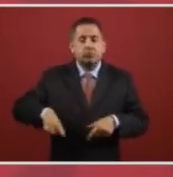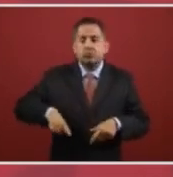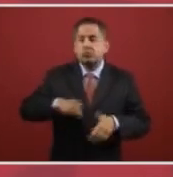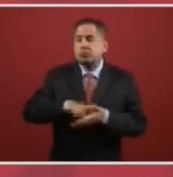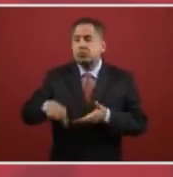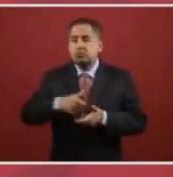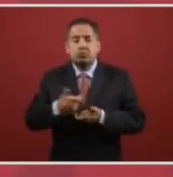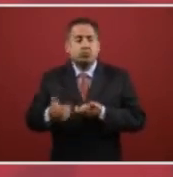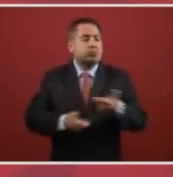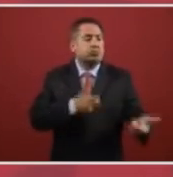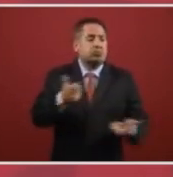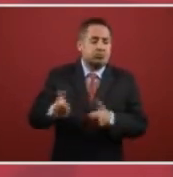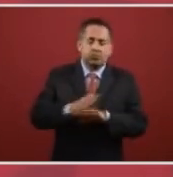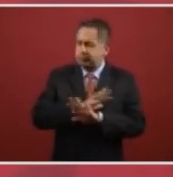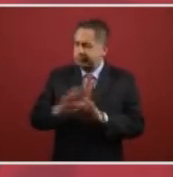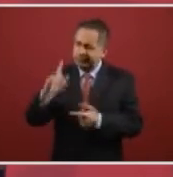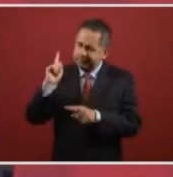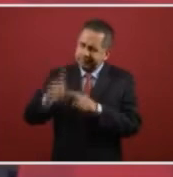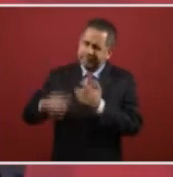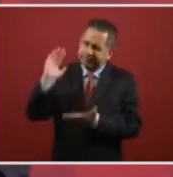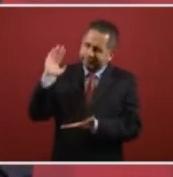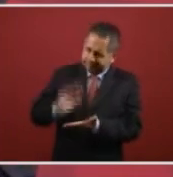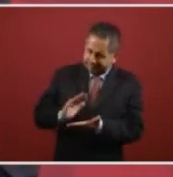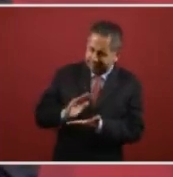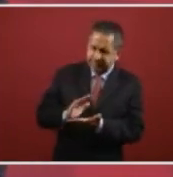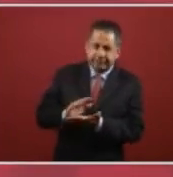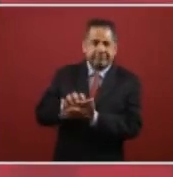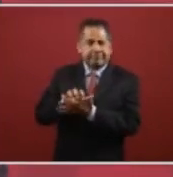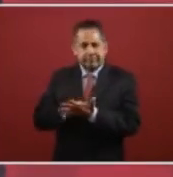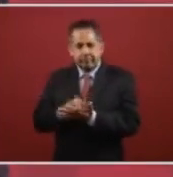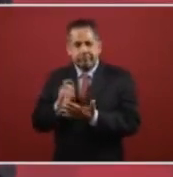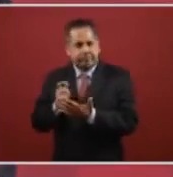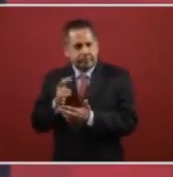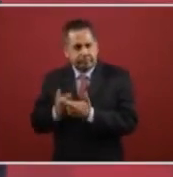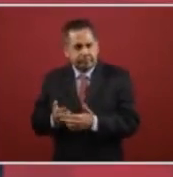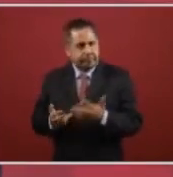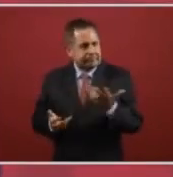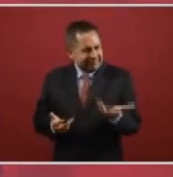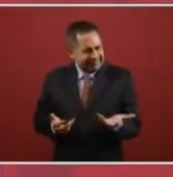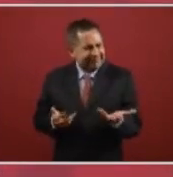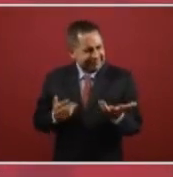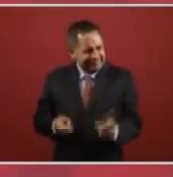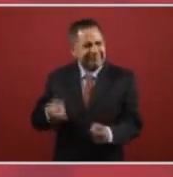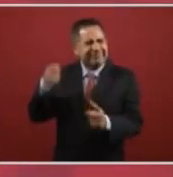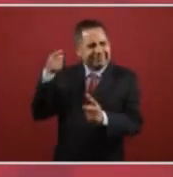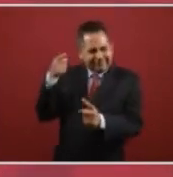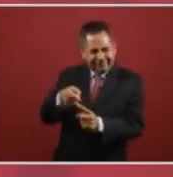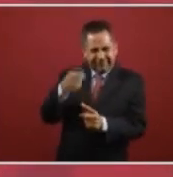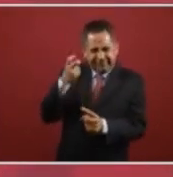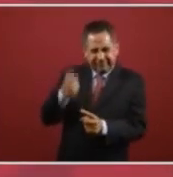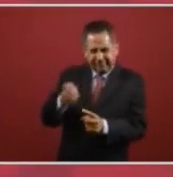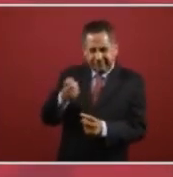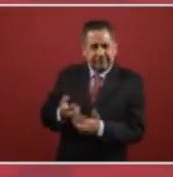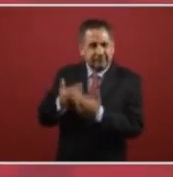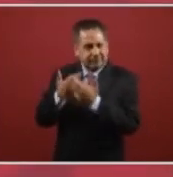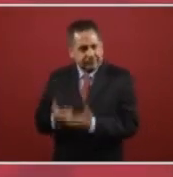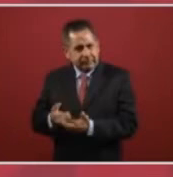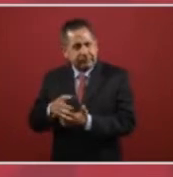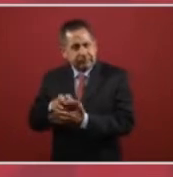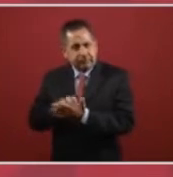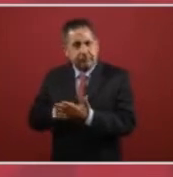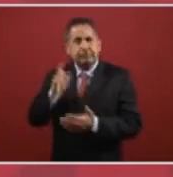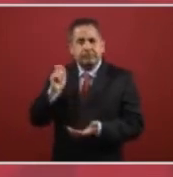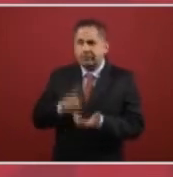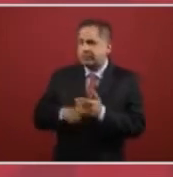150,000 million saved by the expenses of the government? So what